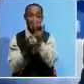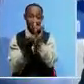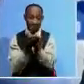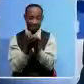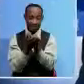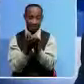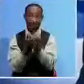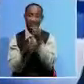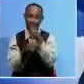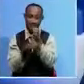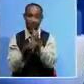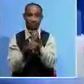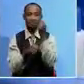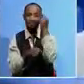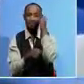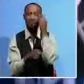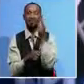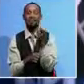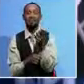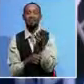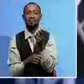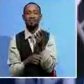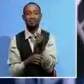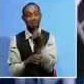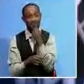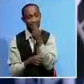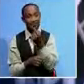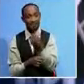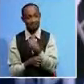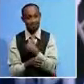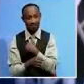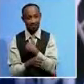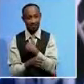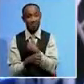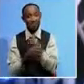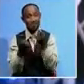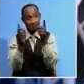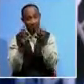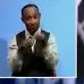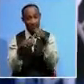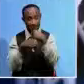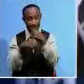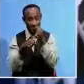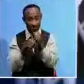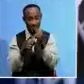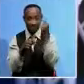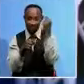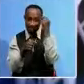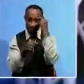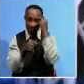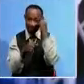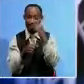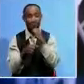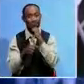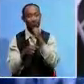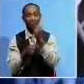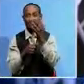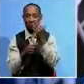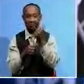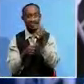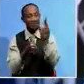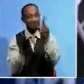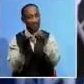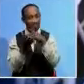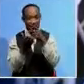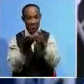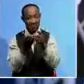he was forming government. He said to me, when we form government, I don't want the party to put